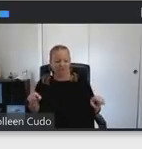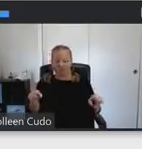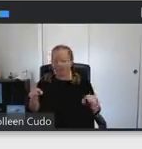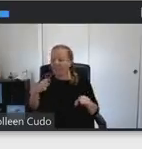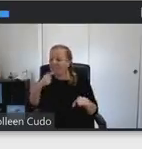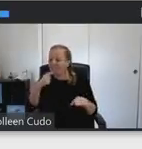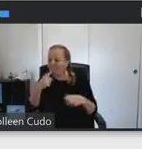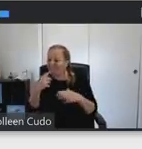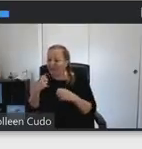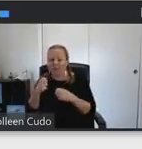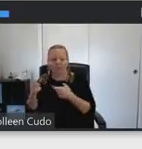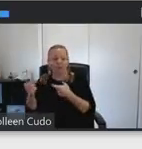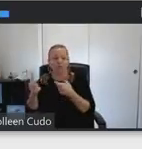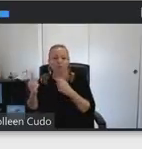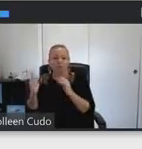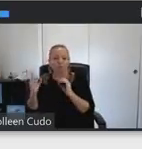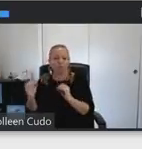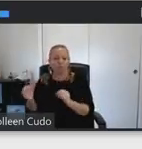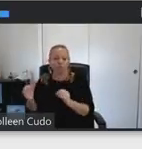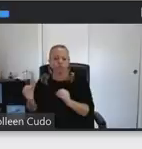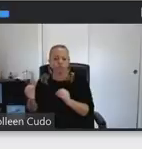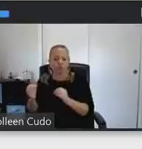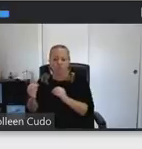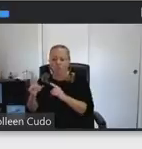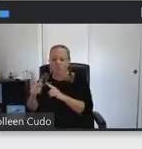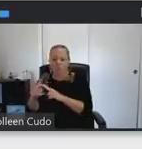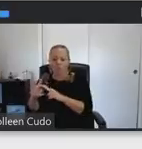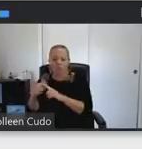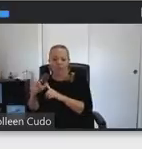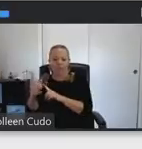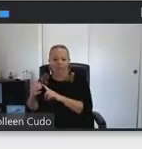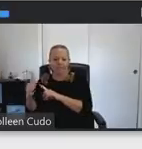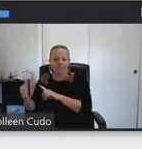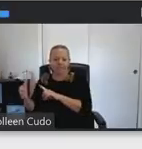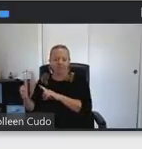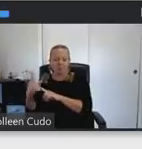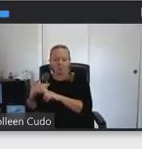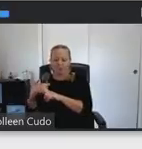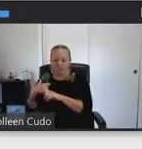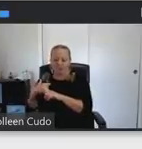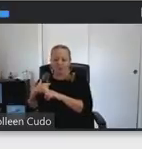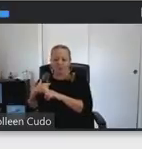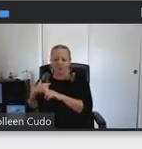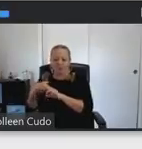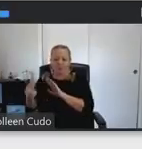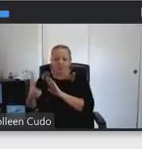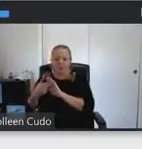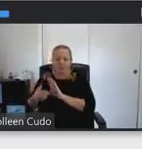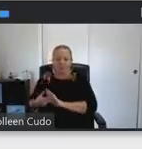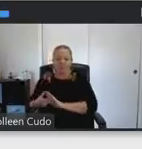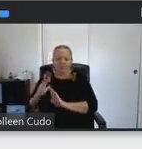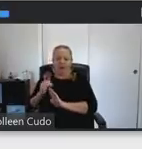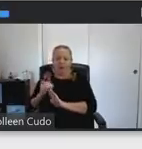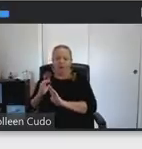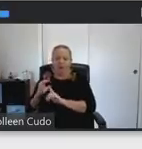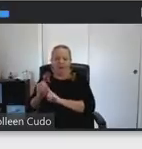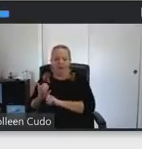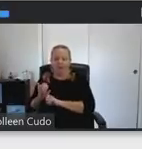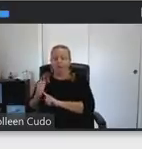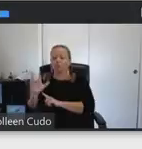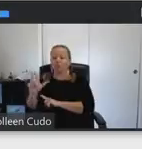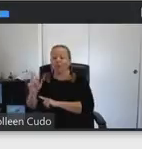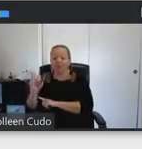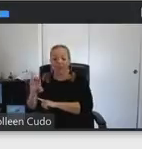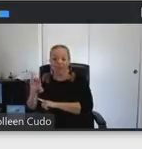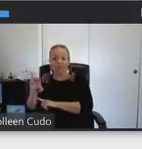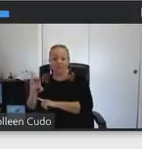no control over when cases are referred to us. It really is a matter of the lab entering that information into WEDS